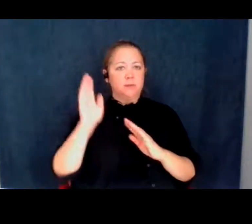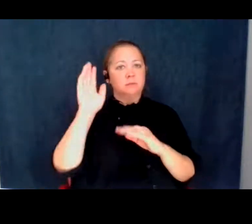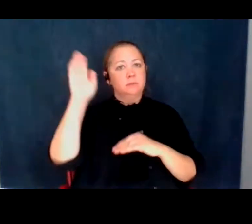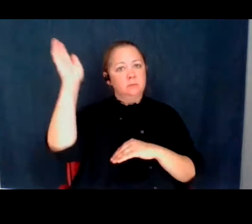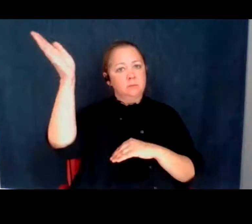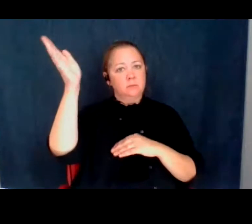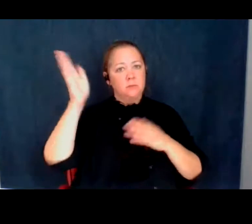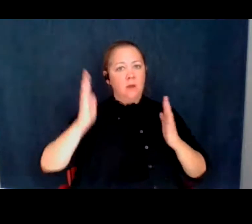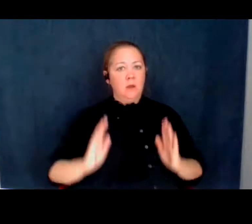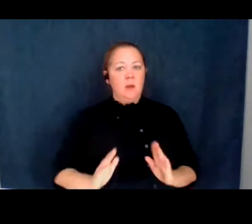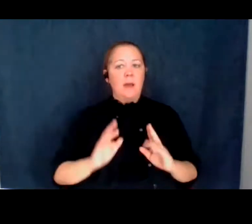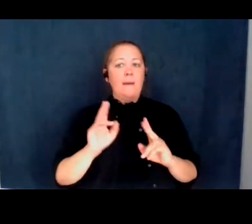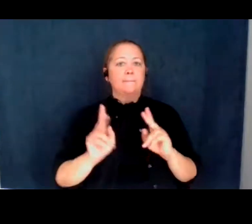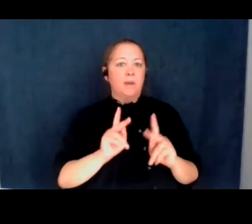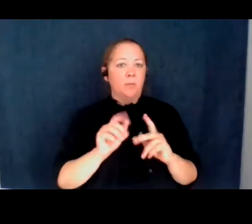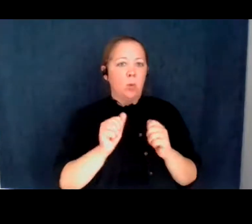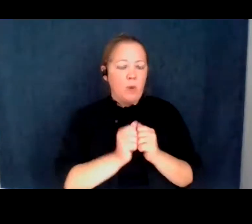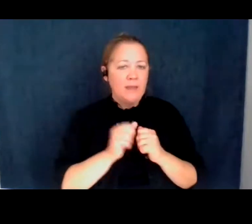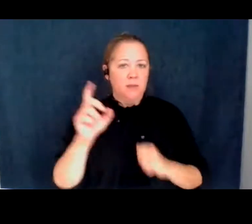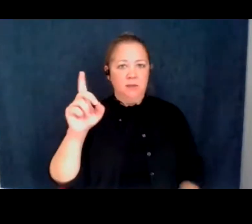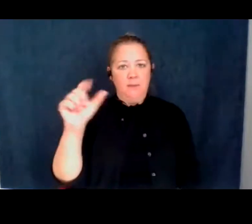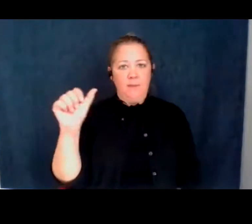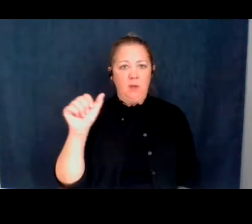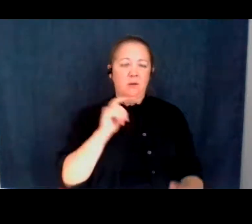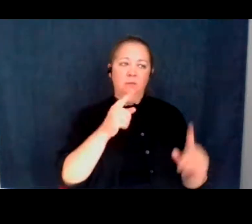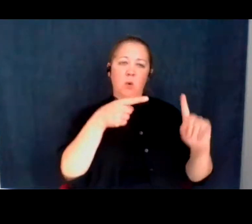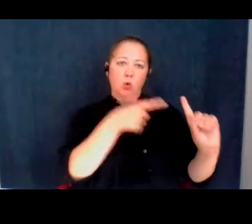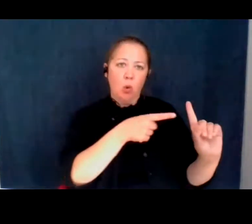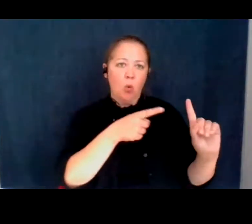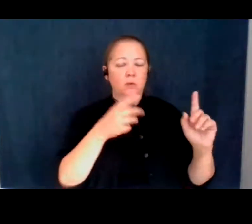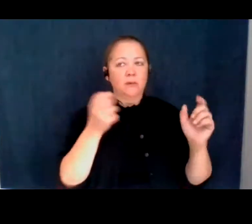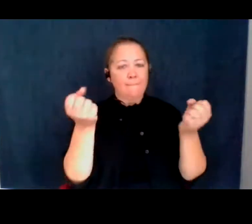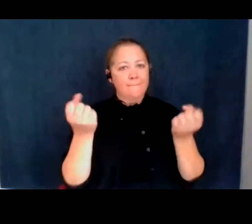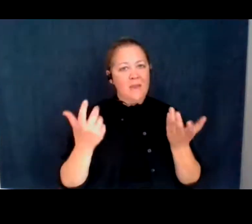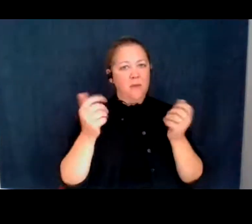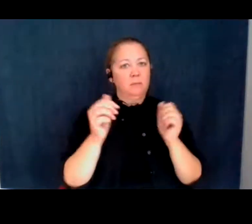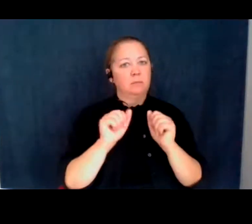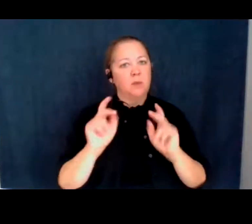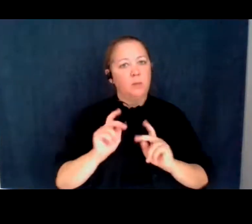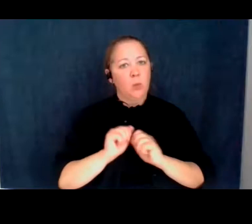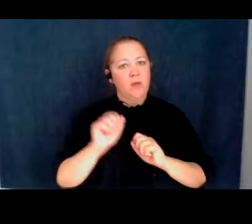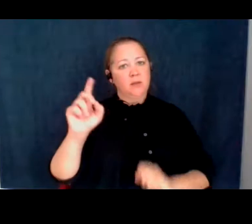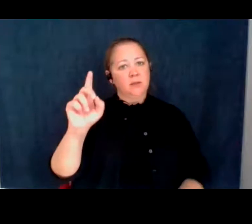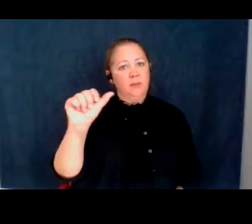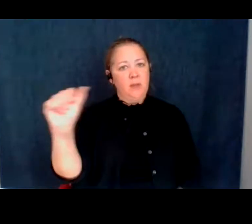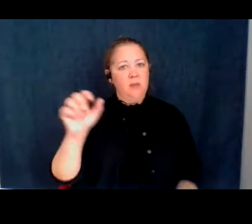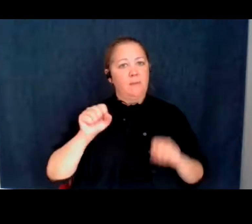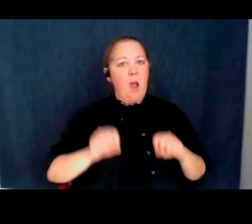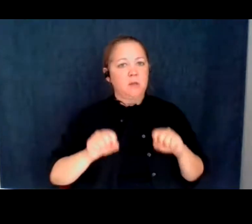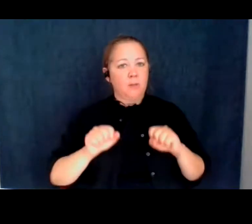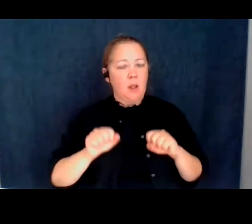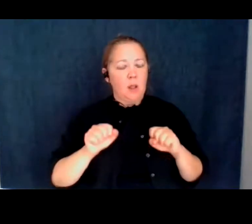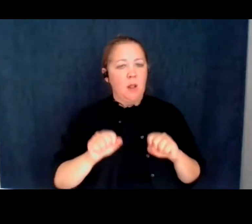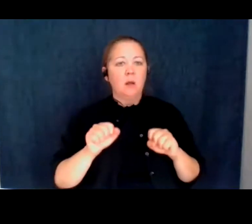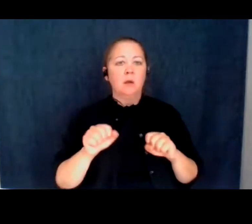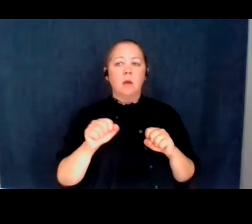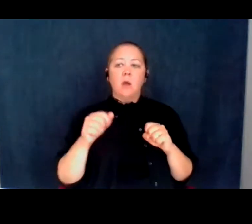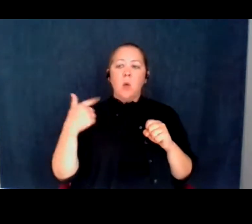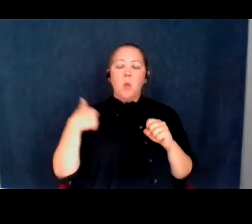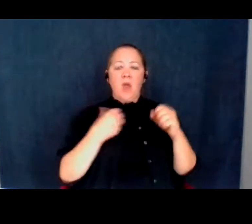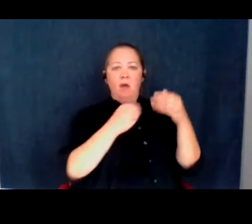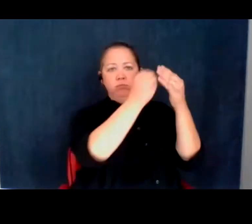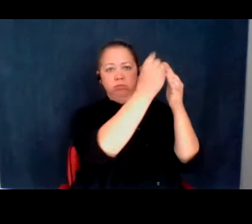as possible. We have kind of a inventory of workshops and trainers who can run